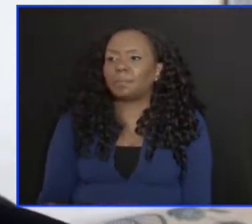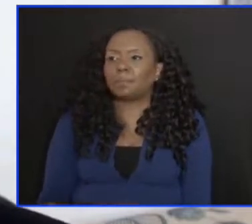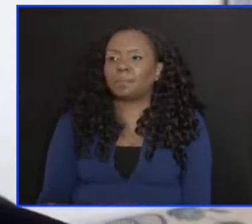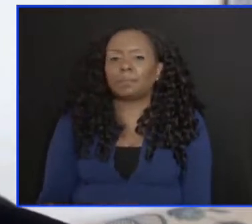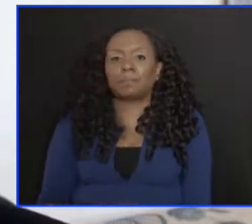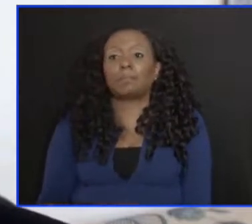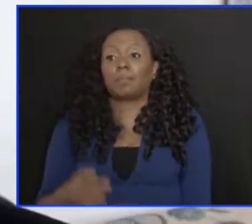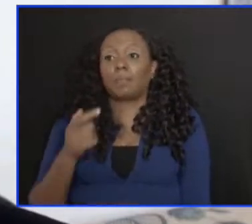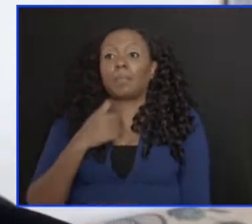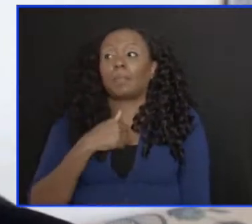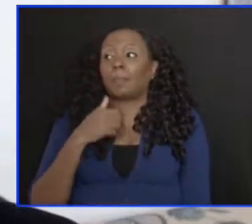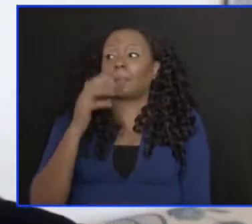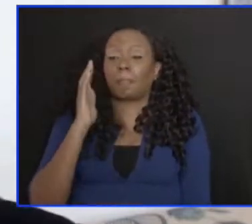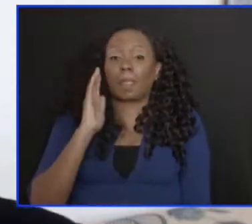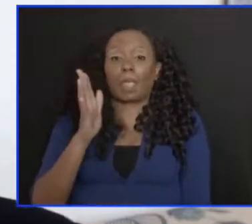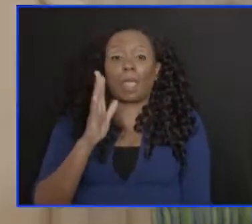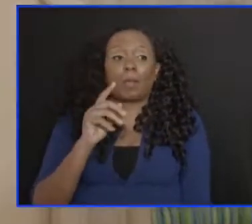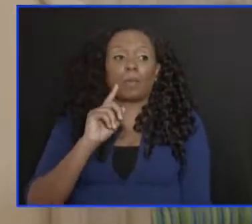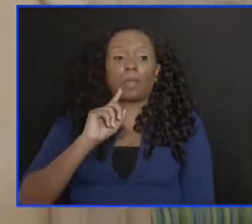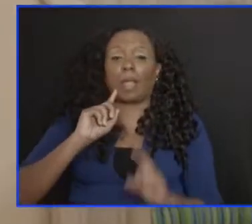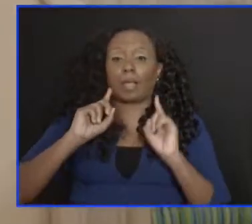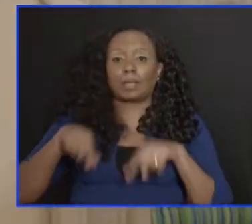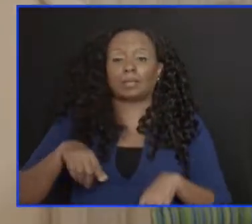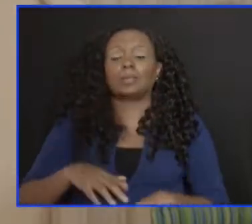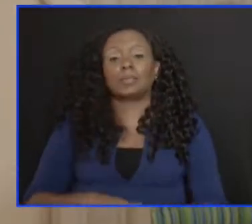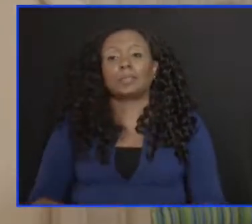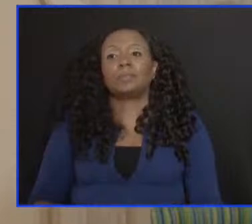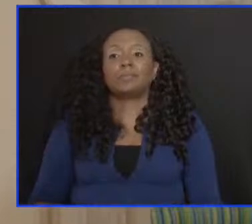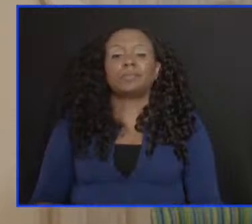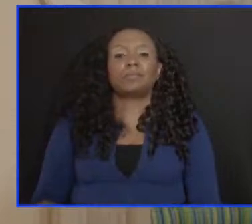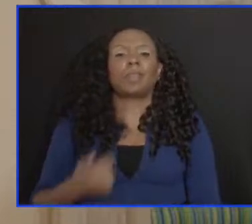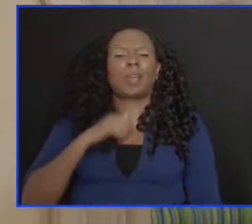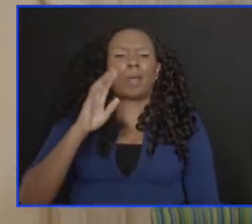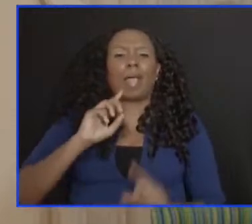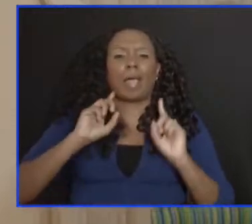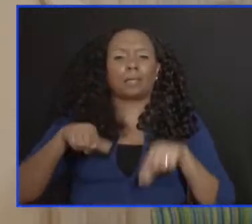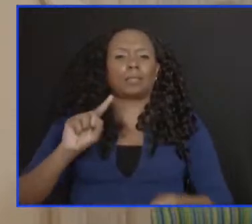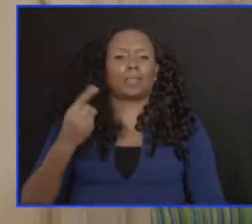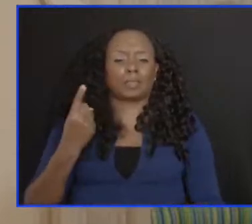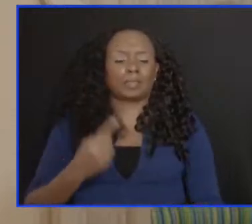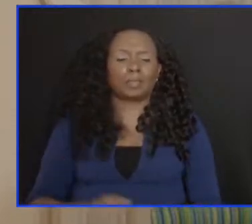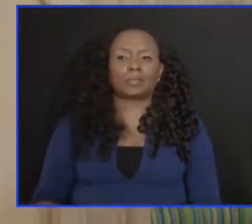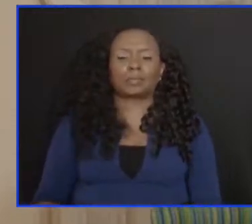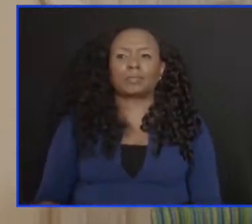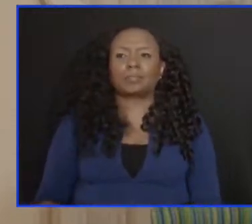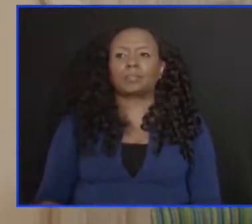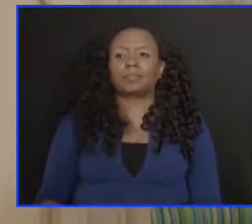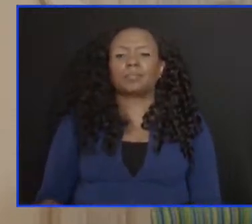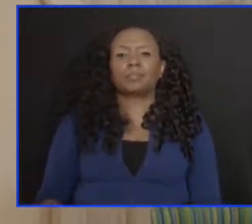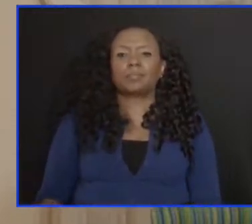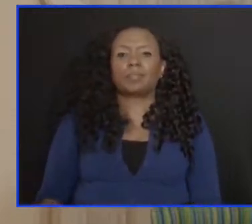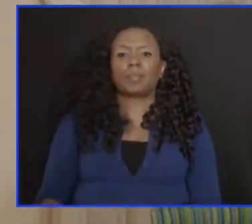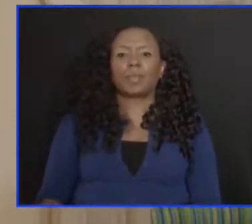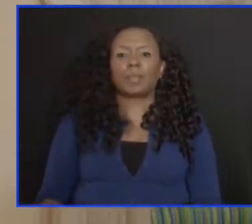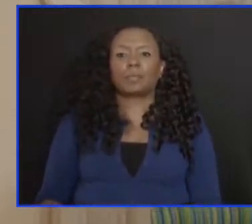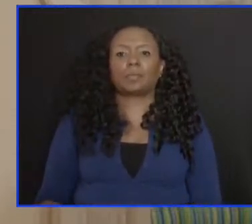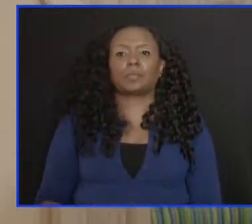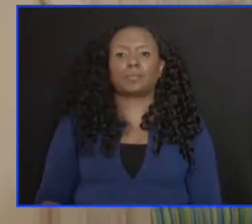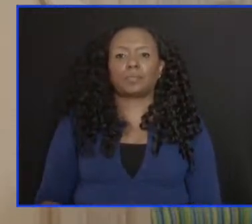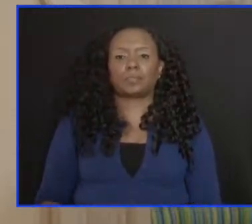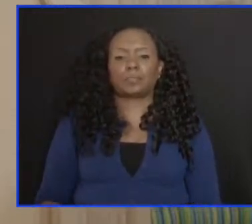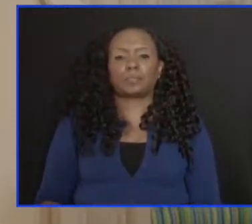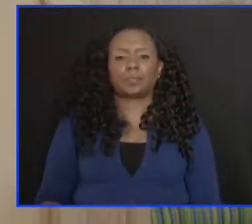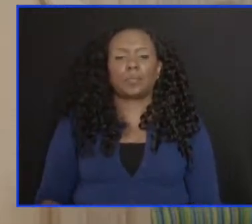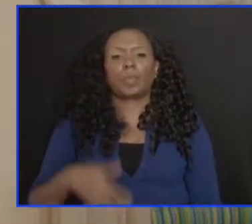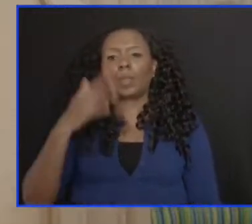I'll take that question first before I hand over to my colleague, Dr. Forde. So the question is asking, why have we not presented data